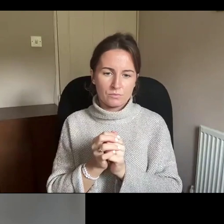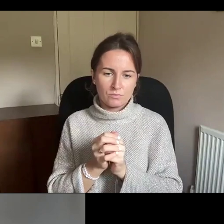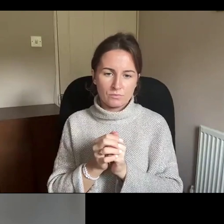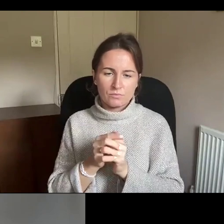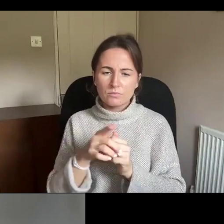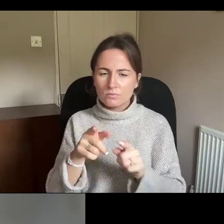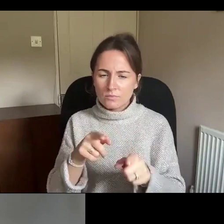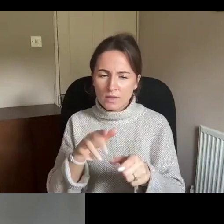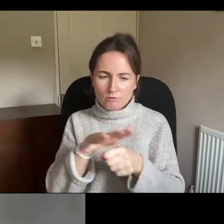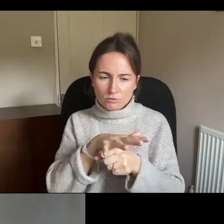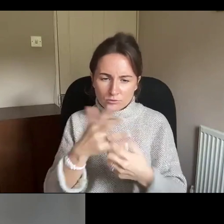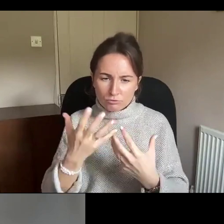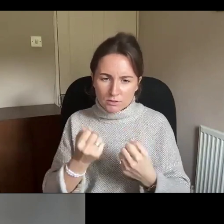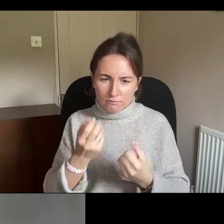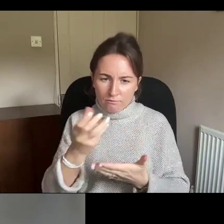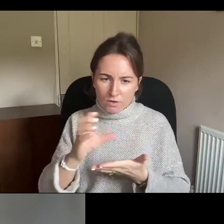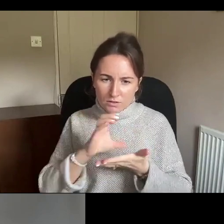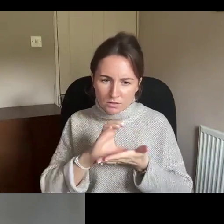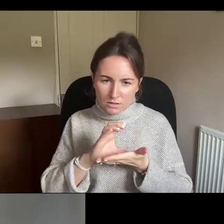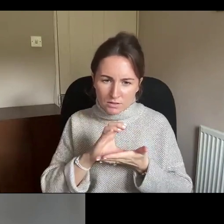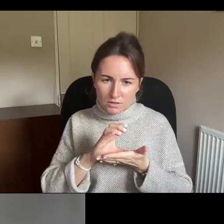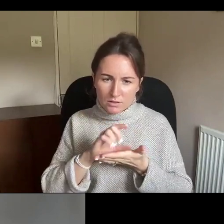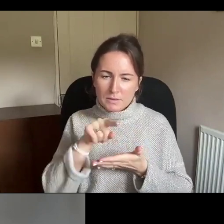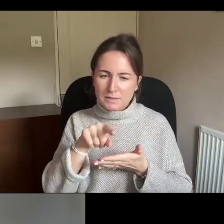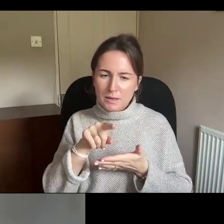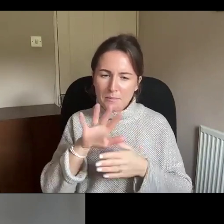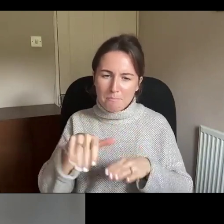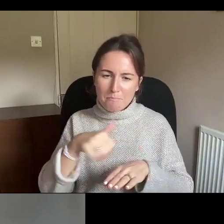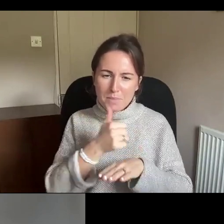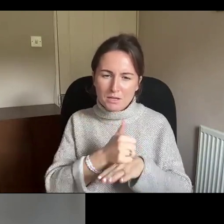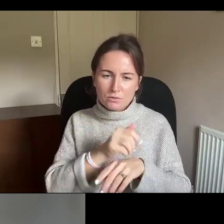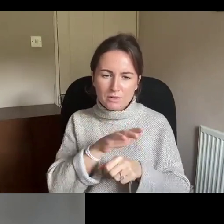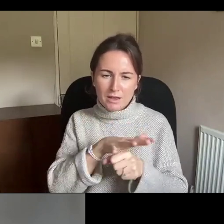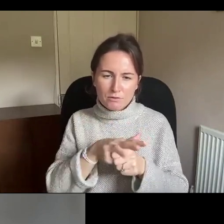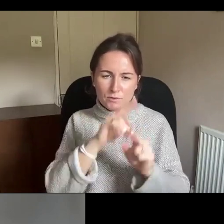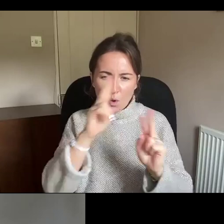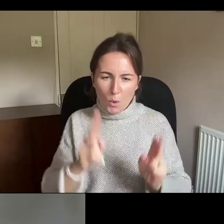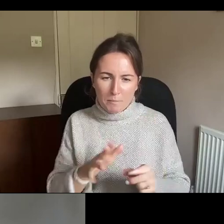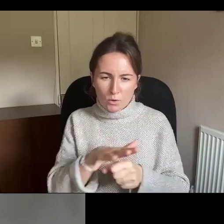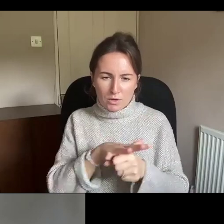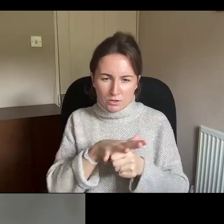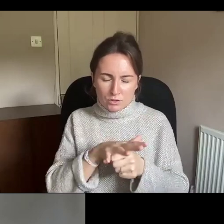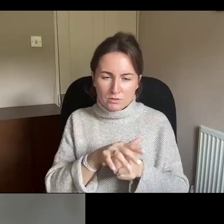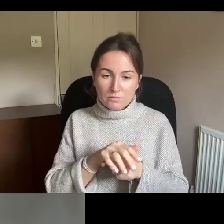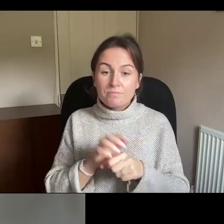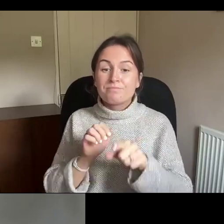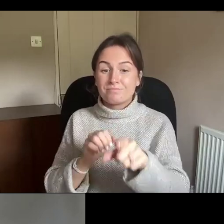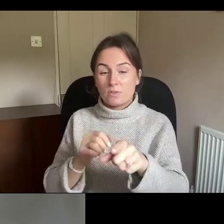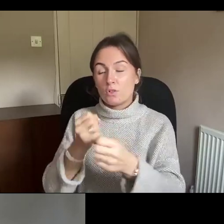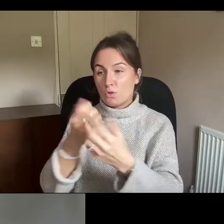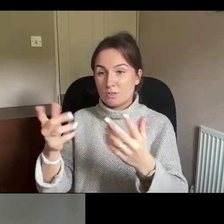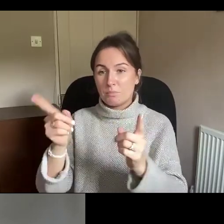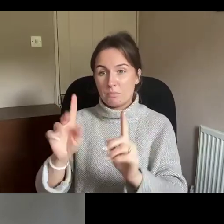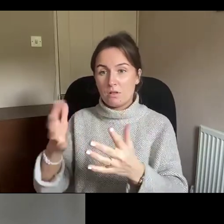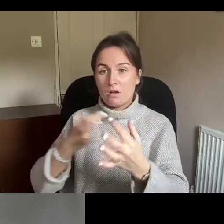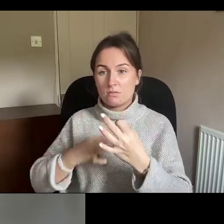Areas receiving funding, is this done on the basis of home location of the artist or the basis? Yes, Jacqueline, this is a question we get asked a lot. So